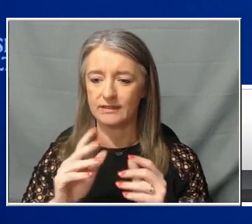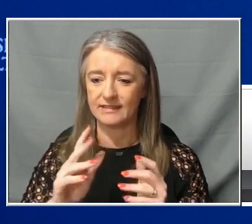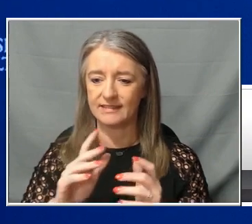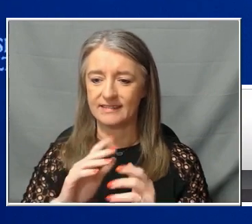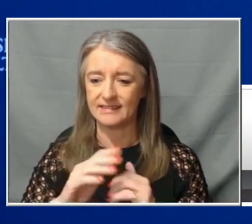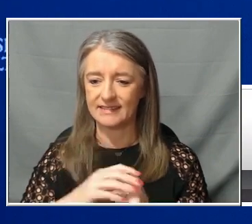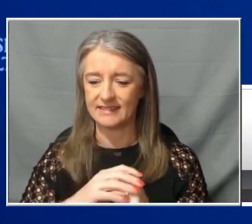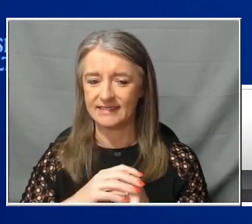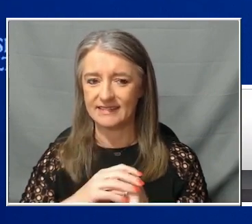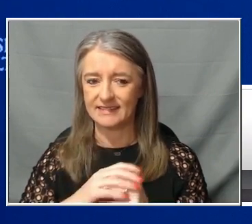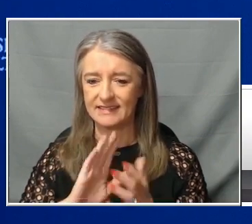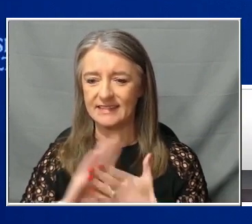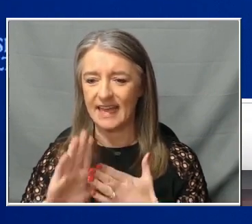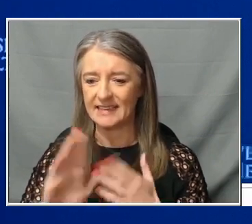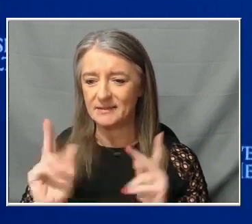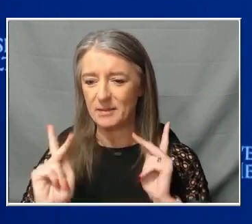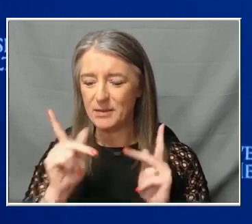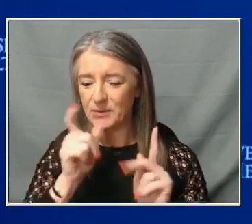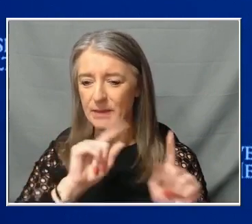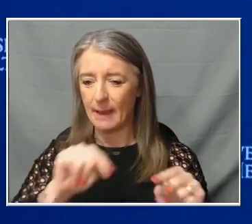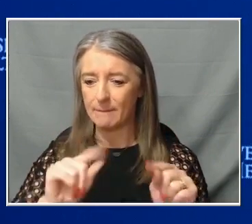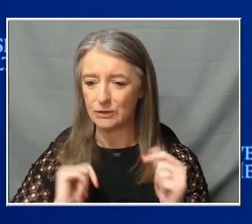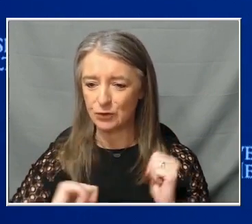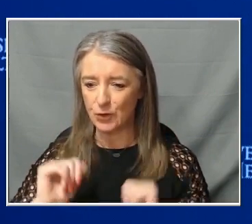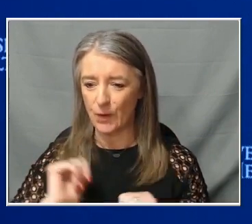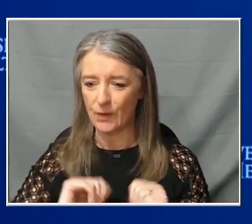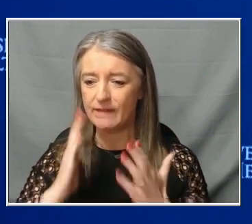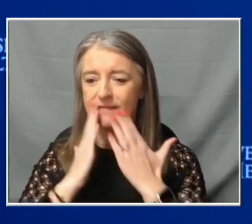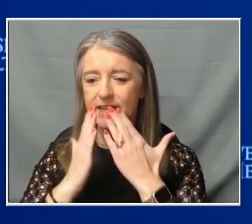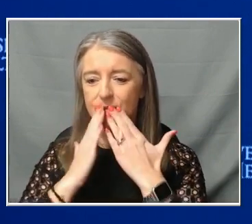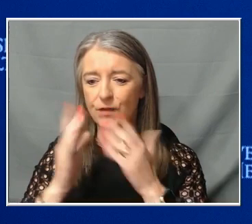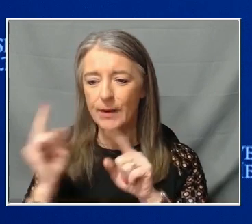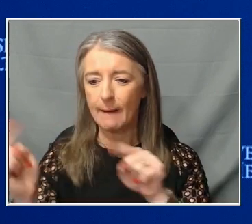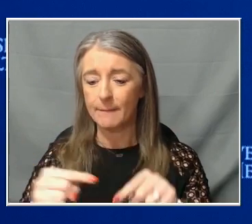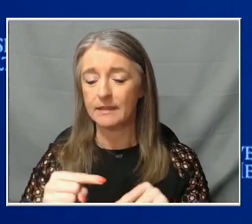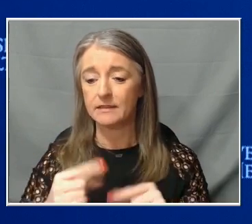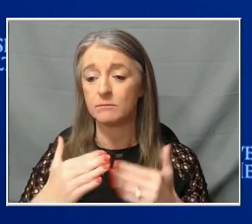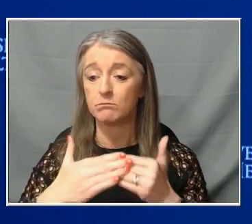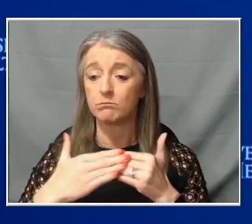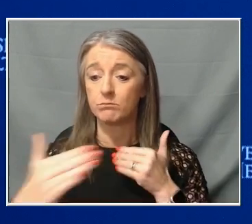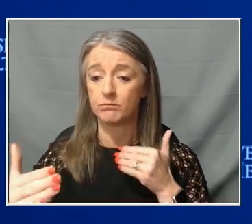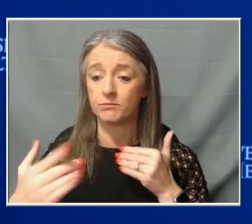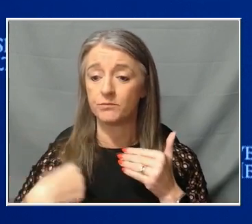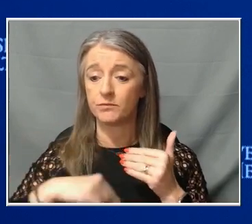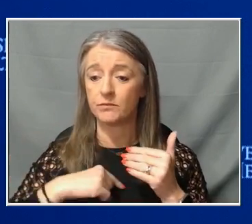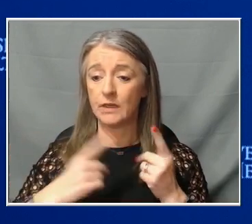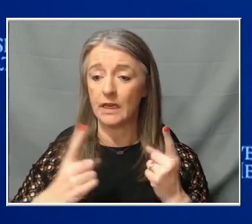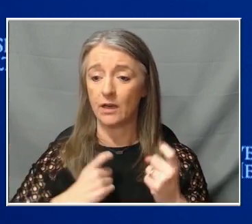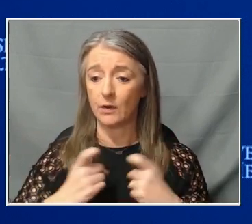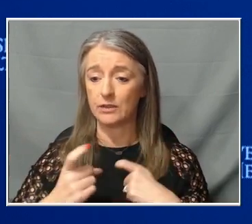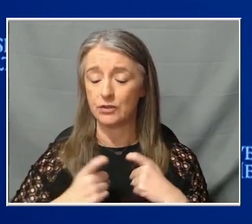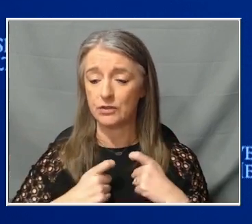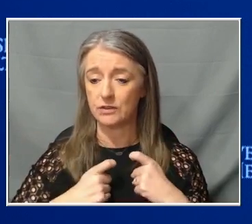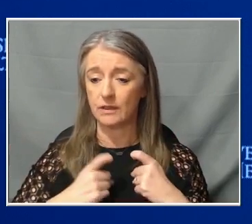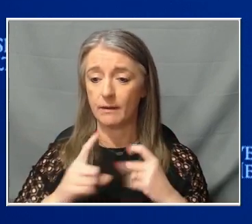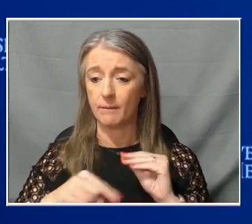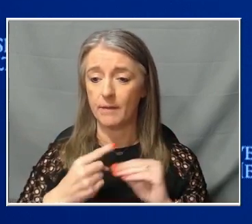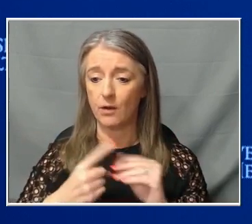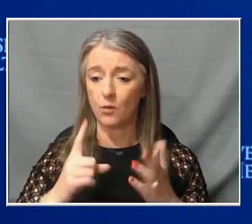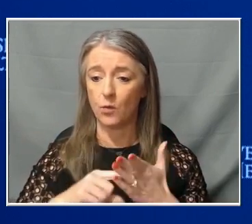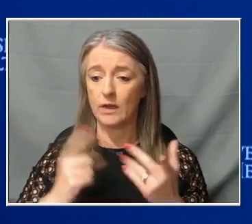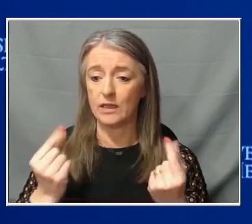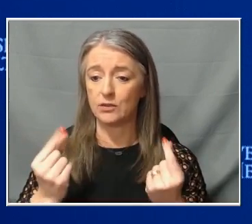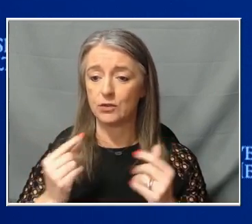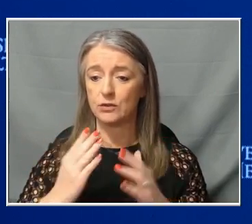show. Aren't they? So it's very thankful to them. I think moving forward, we always get questions, or we had gotten questions about what can I do to improve my